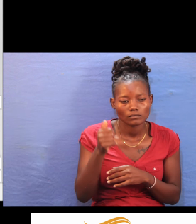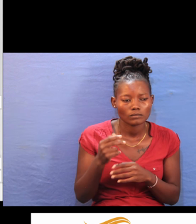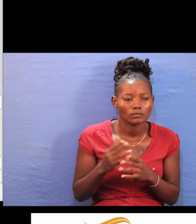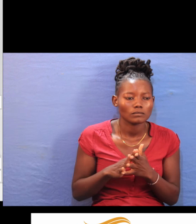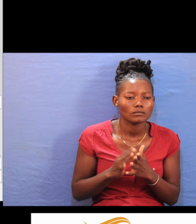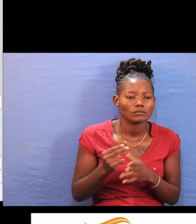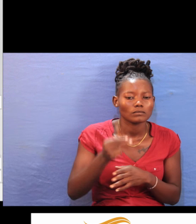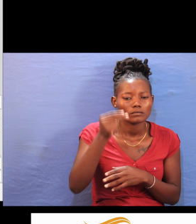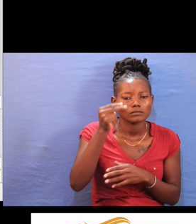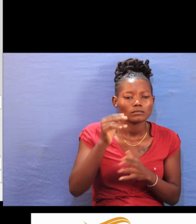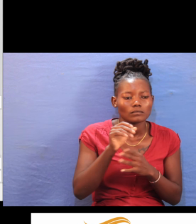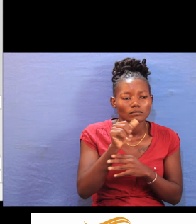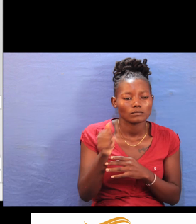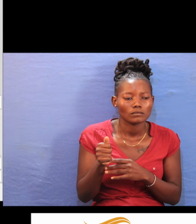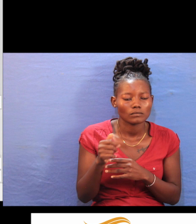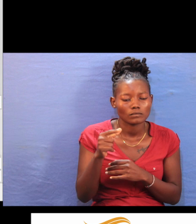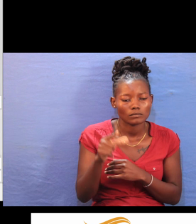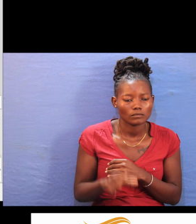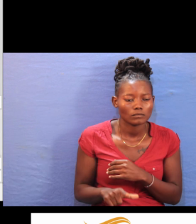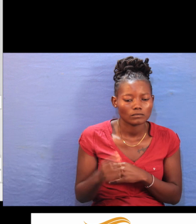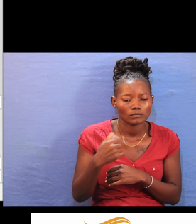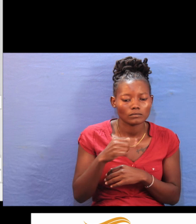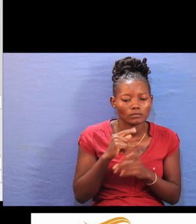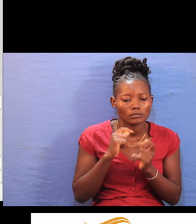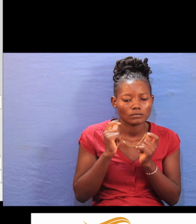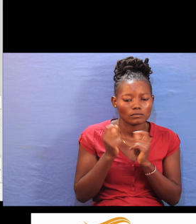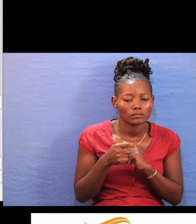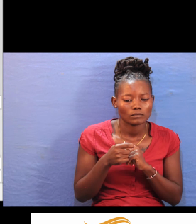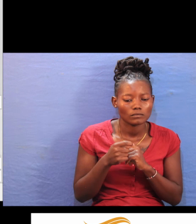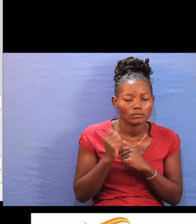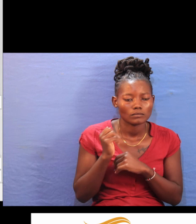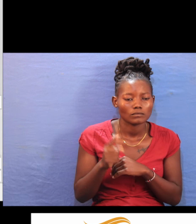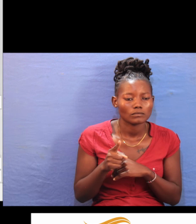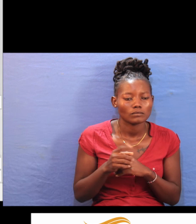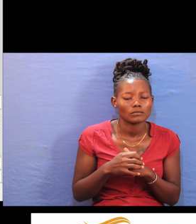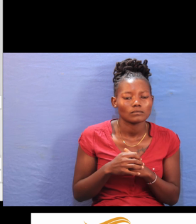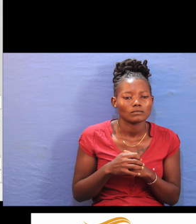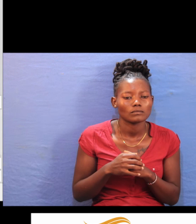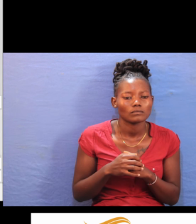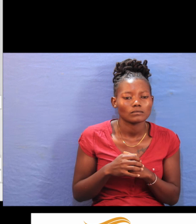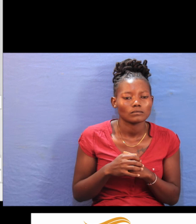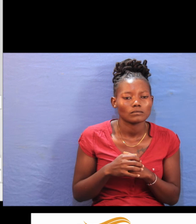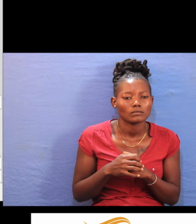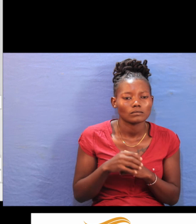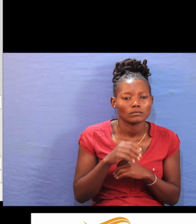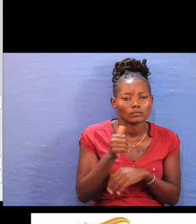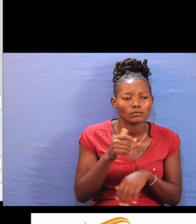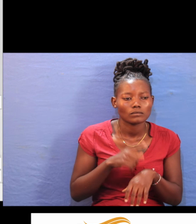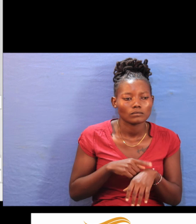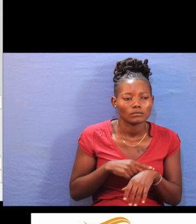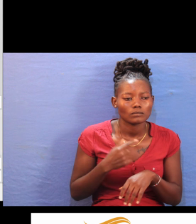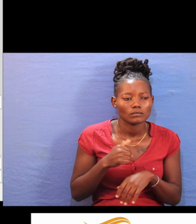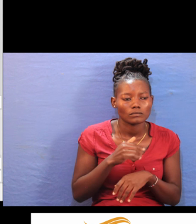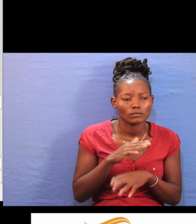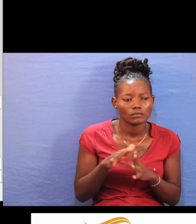other way, and they fail to adjust their goals. Sometimes you need to adjust. Maybe they're too high.